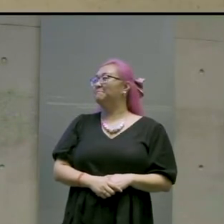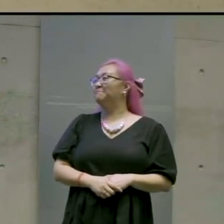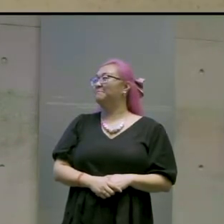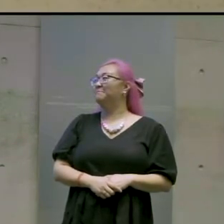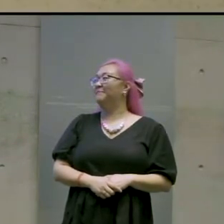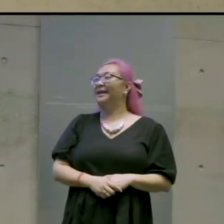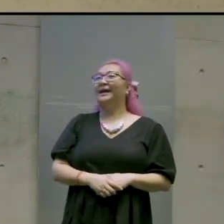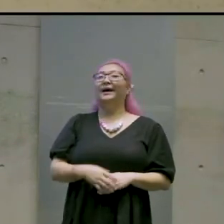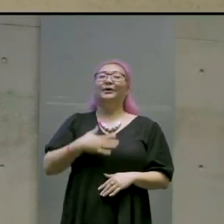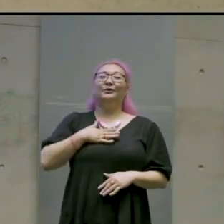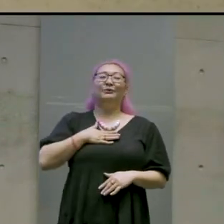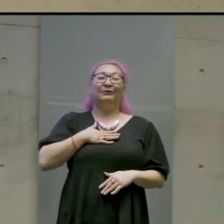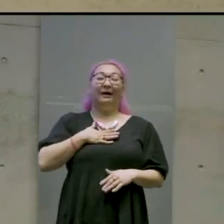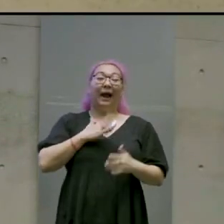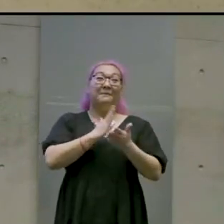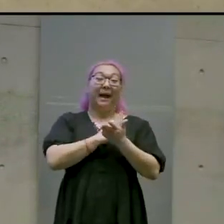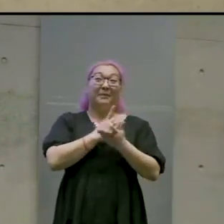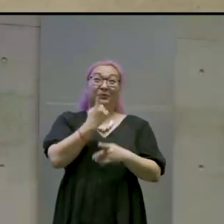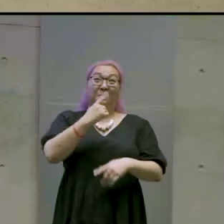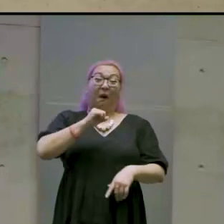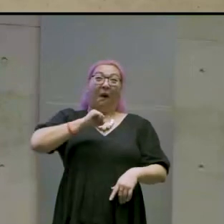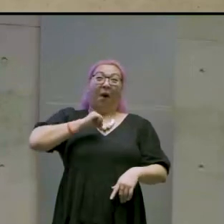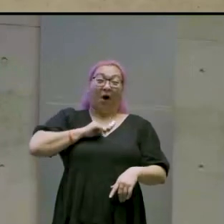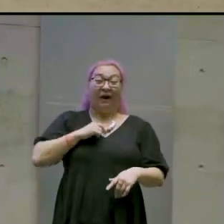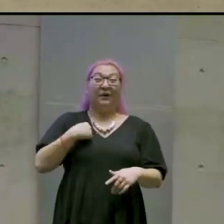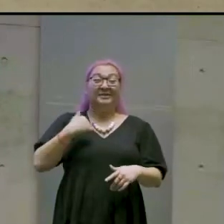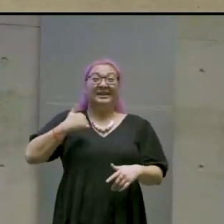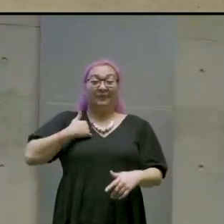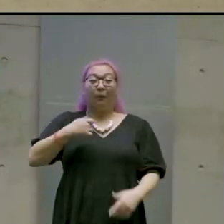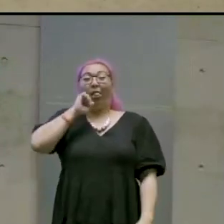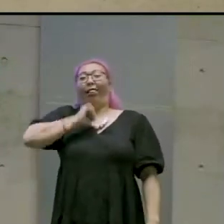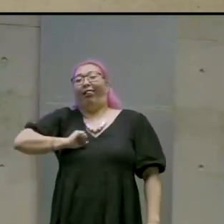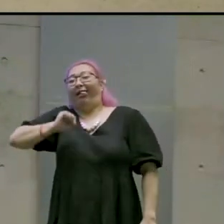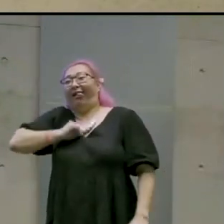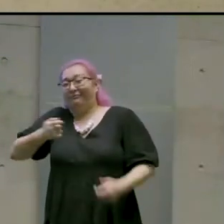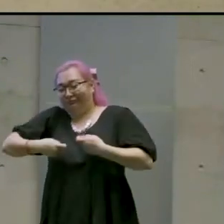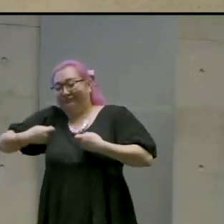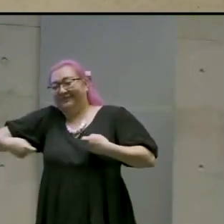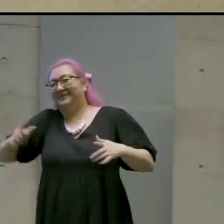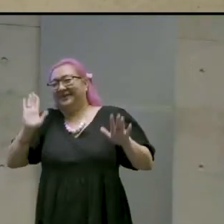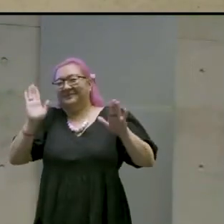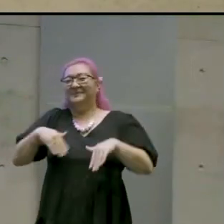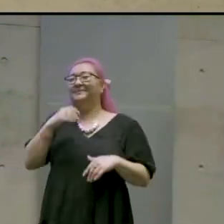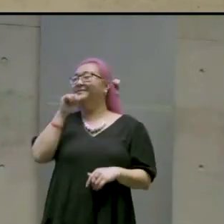I'm glad it was just that one time. I was really expecting a lot more coughing.